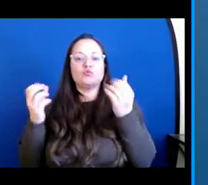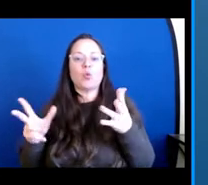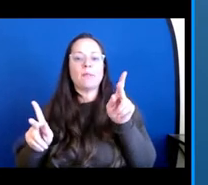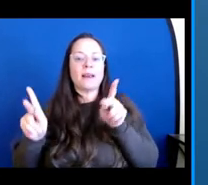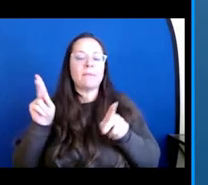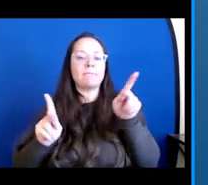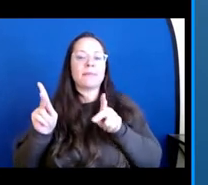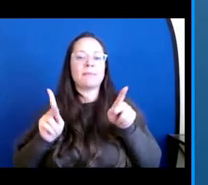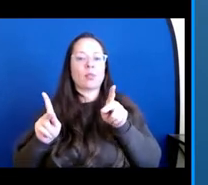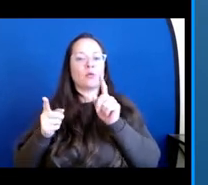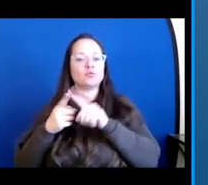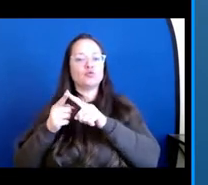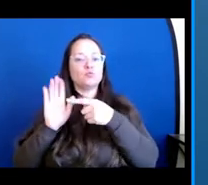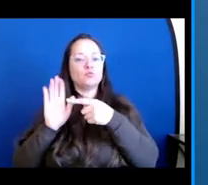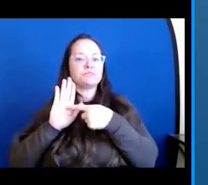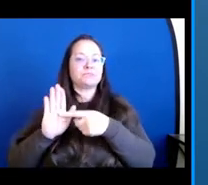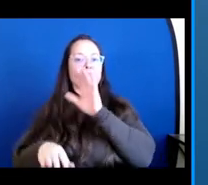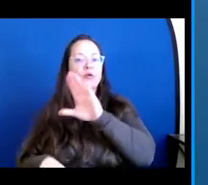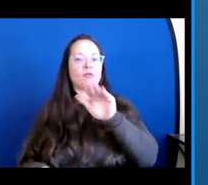case